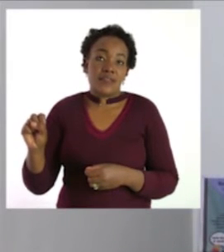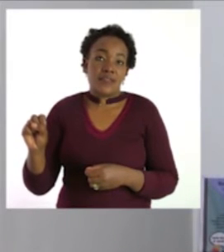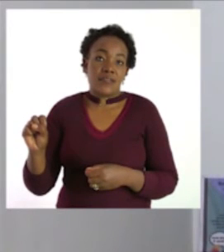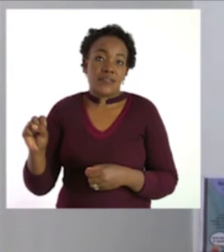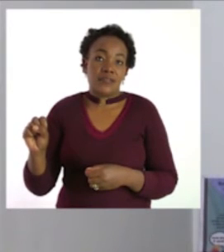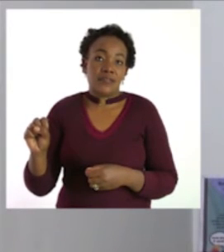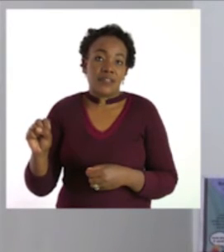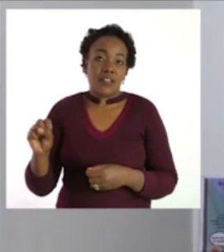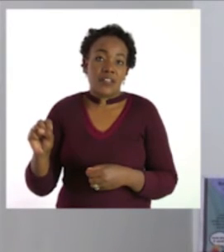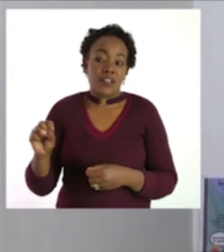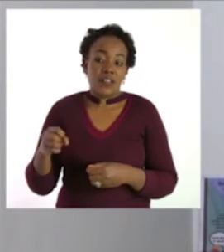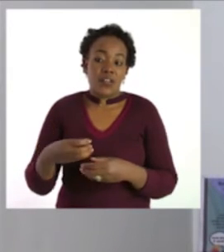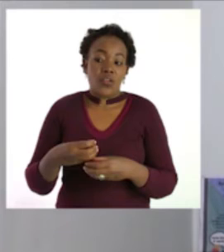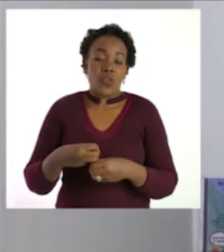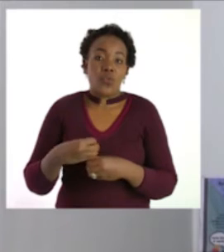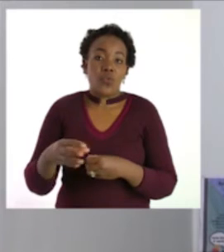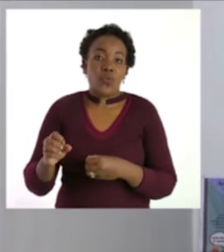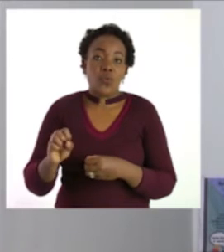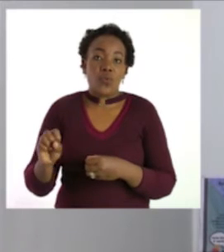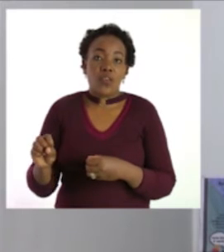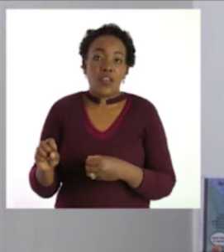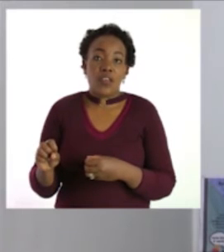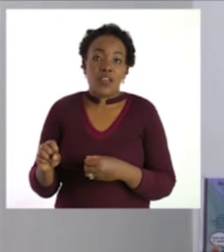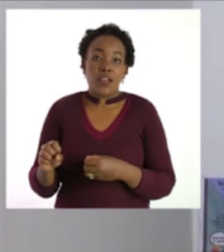pencils were